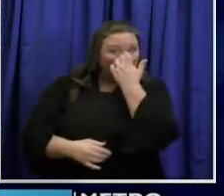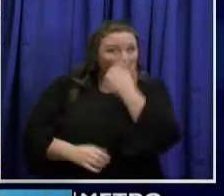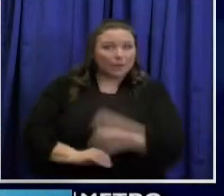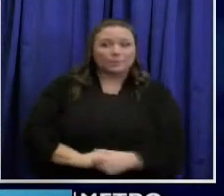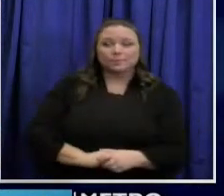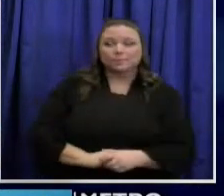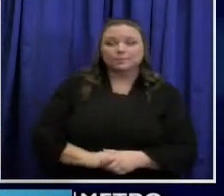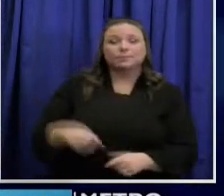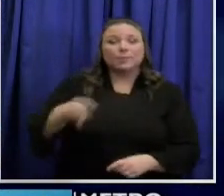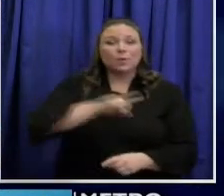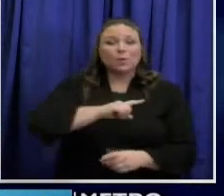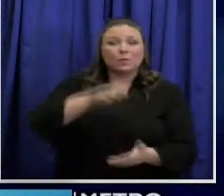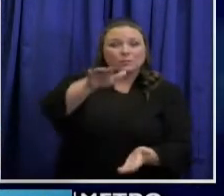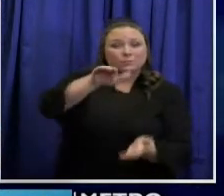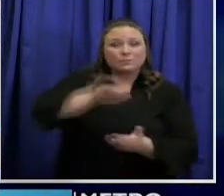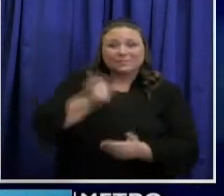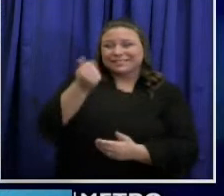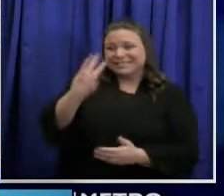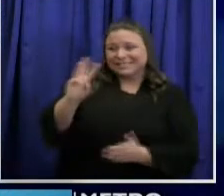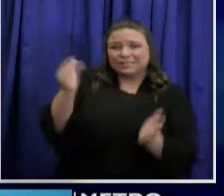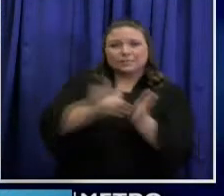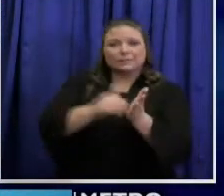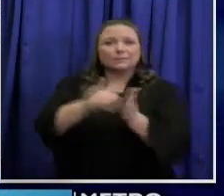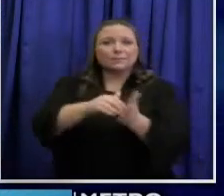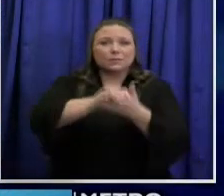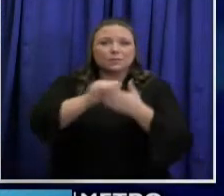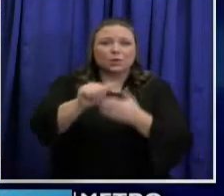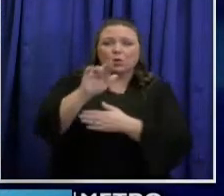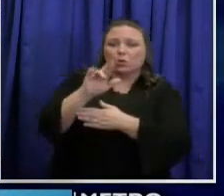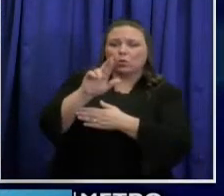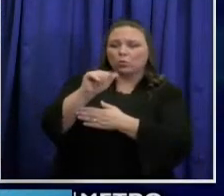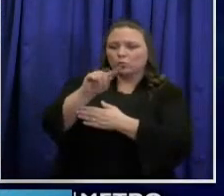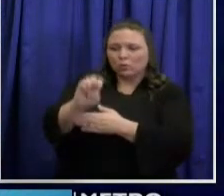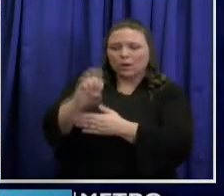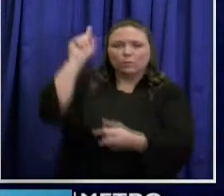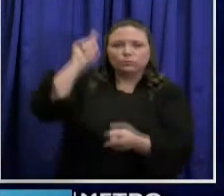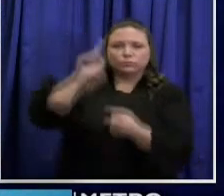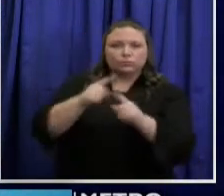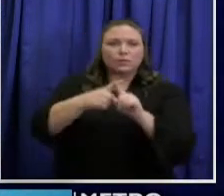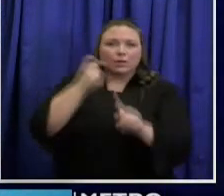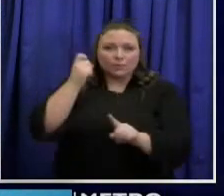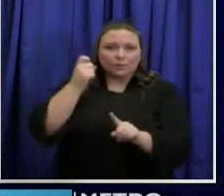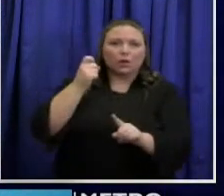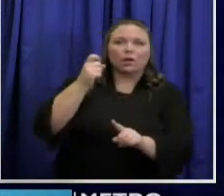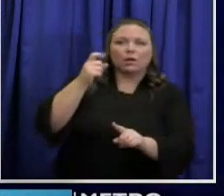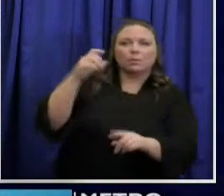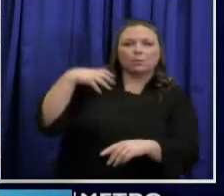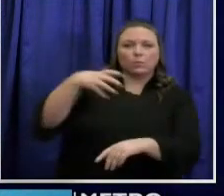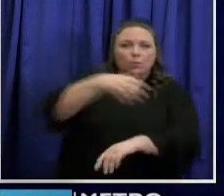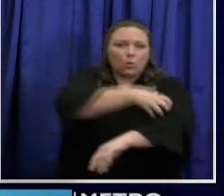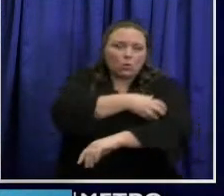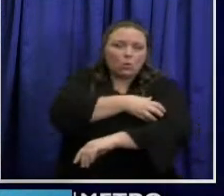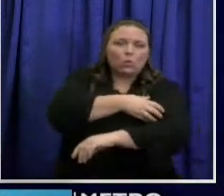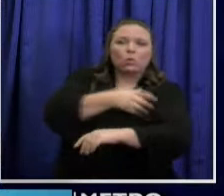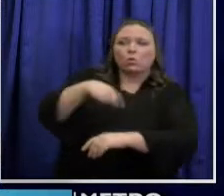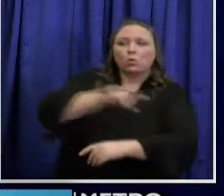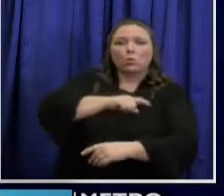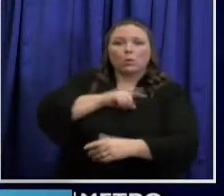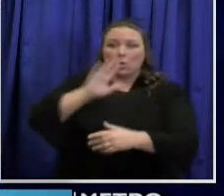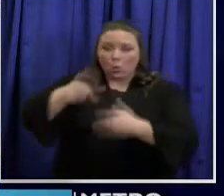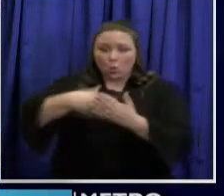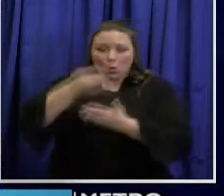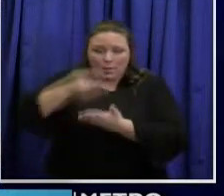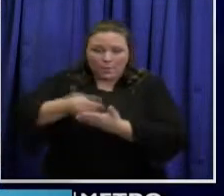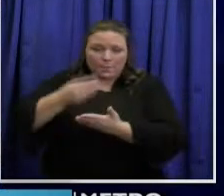NES received a $16 million rate reduction credit from the Tennessee Valley Authority, and we're giving every dollar back to our